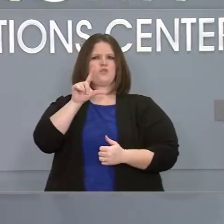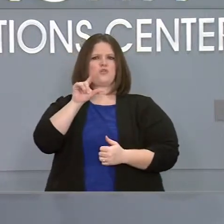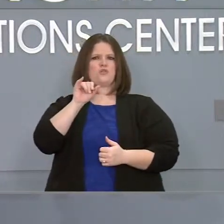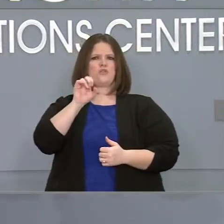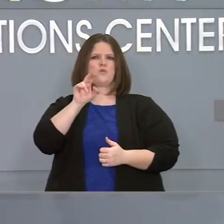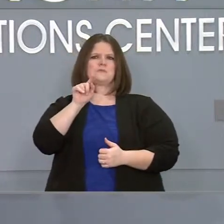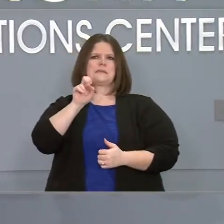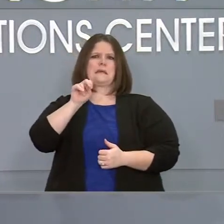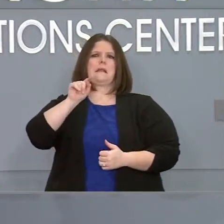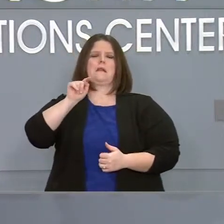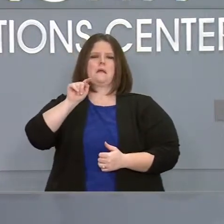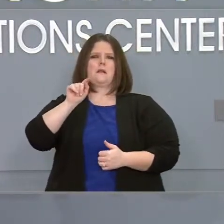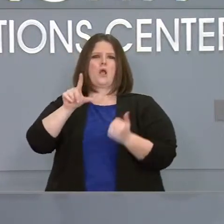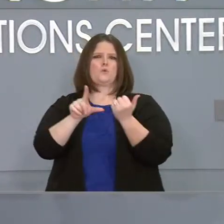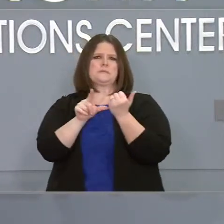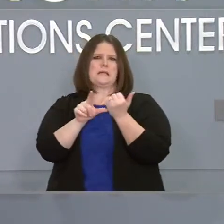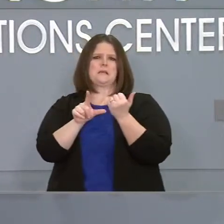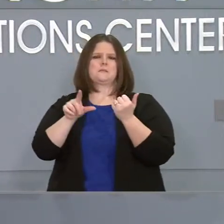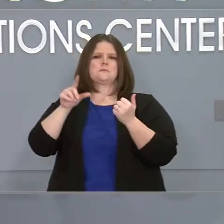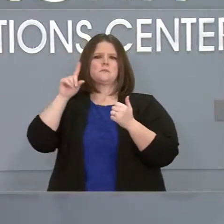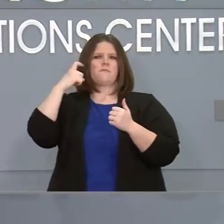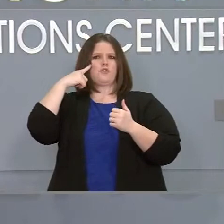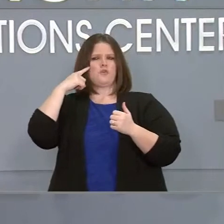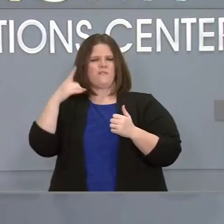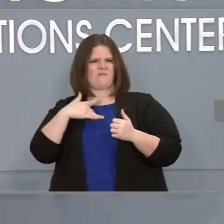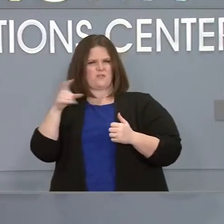pursuing regarding that matter?